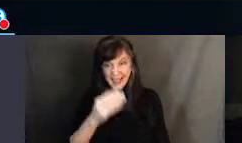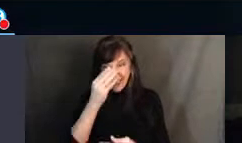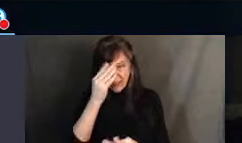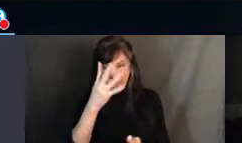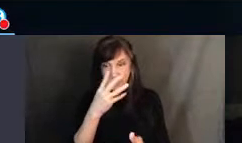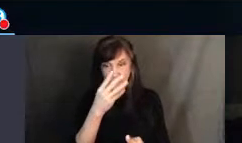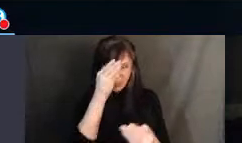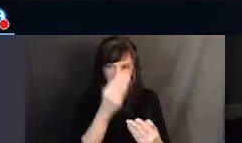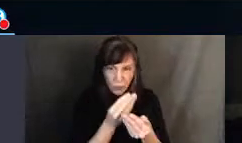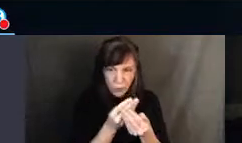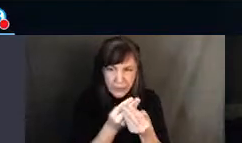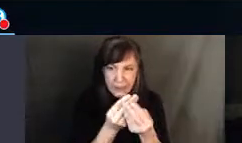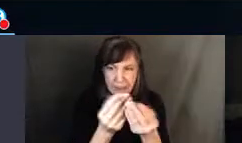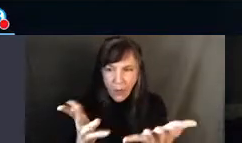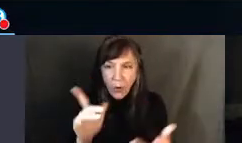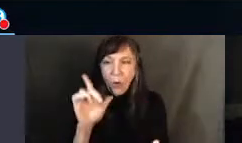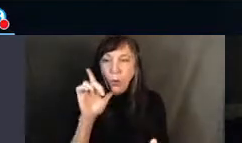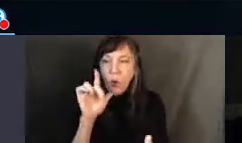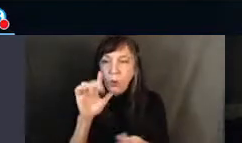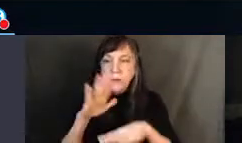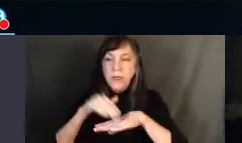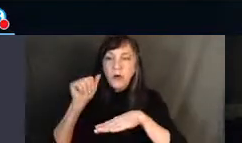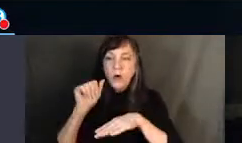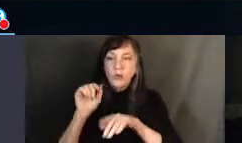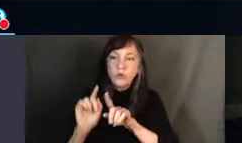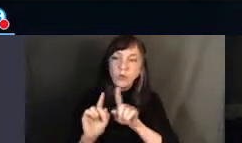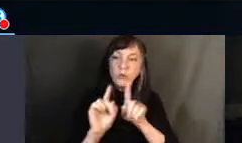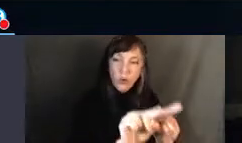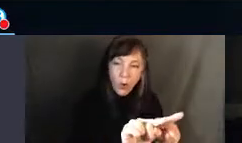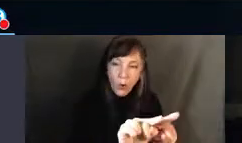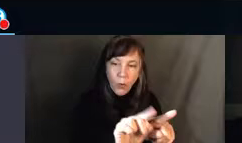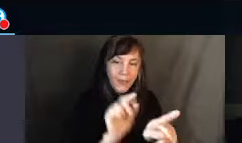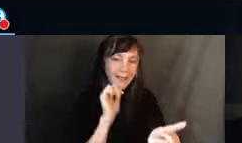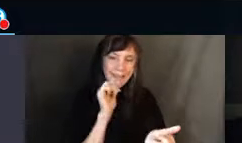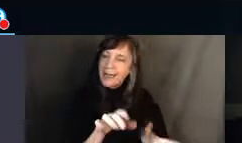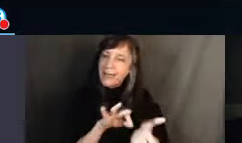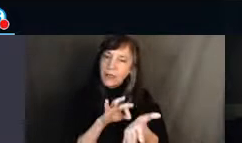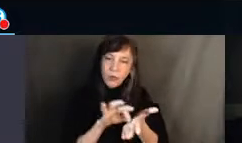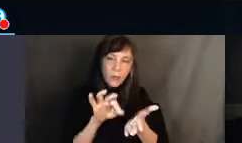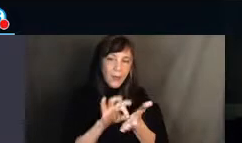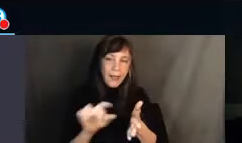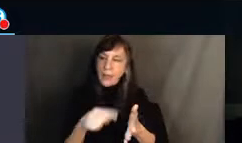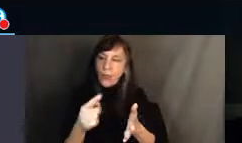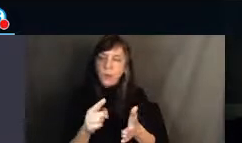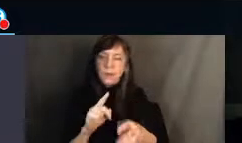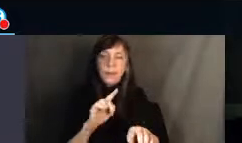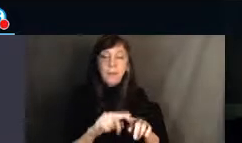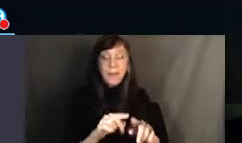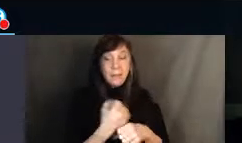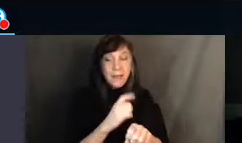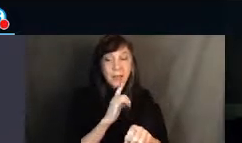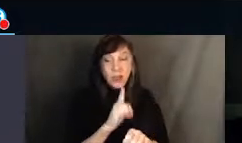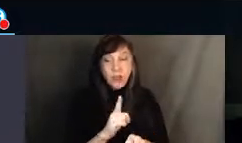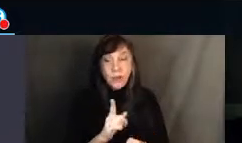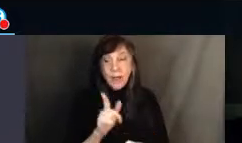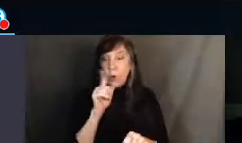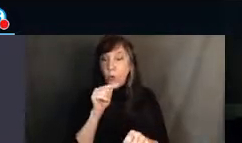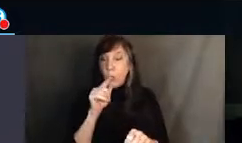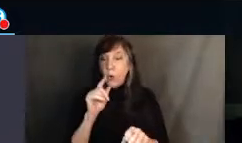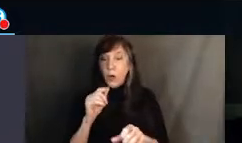being dispatched. So it's not just enough to track it, it's making sure that that's the type of information that gets into the hands of the people who are going to be